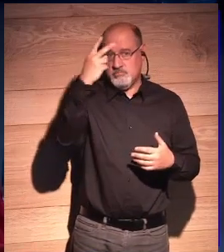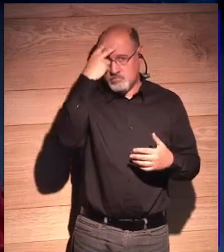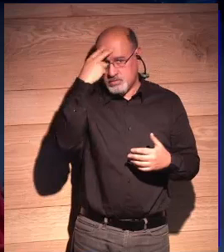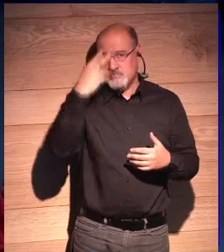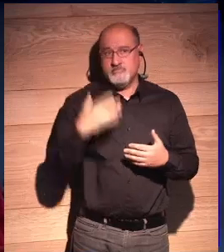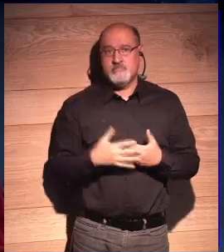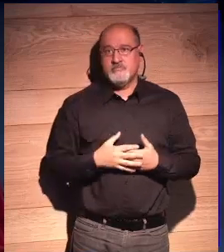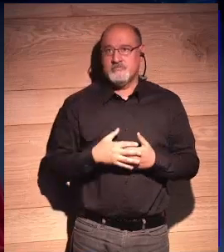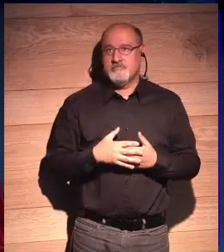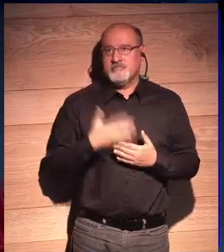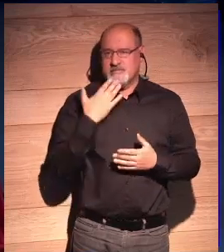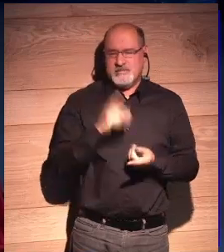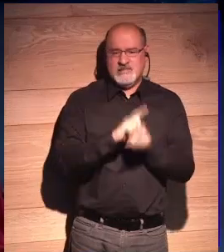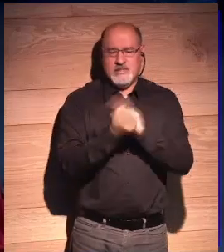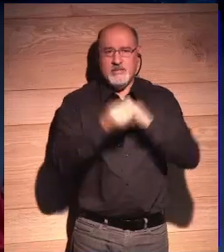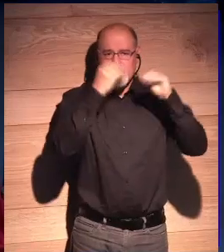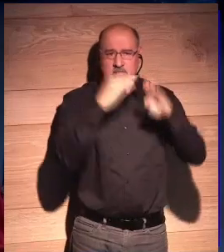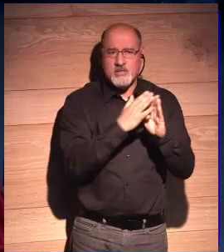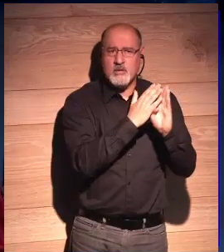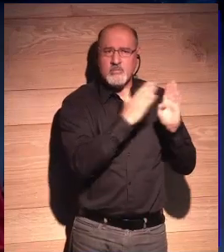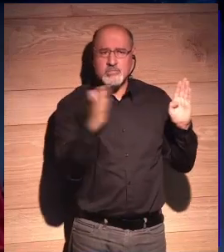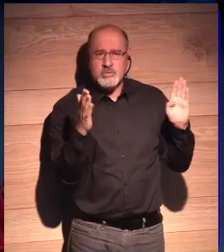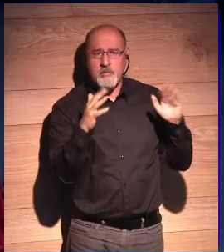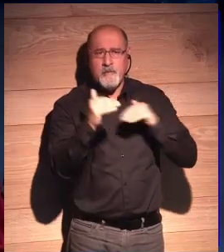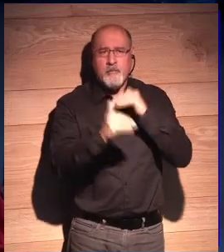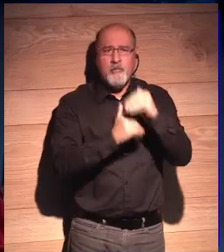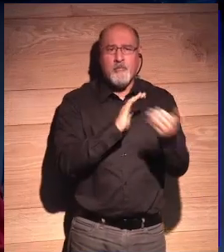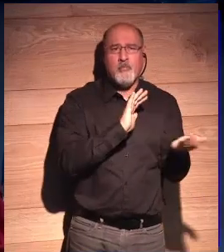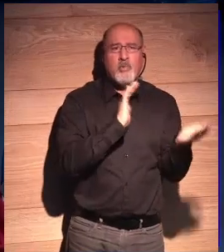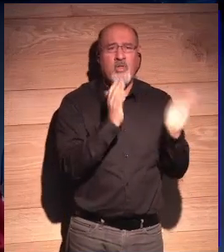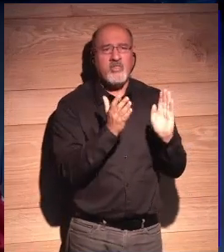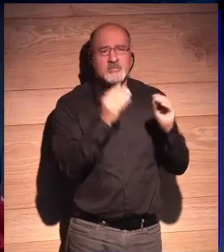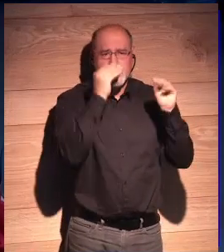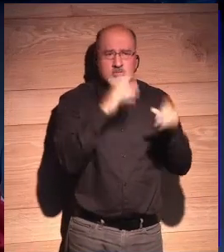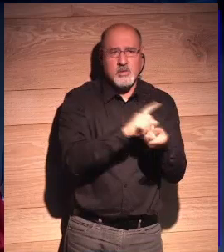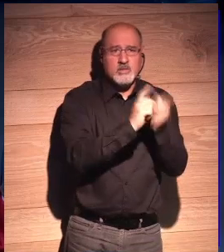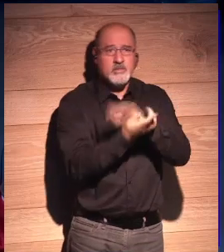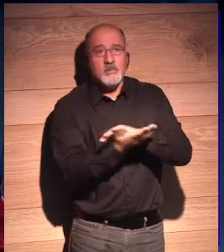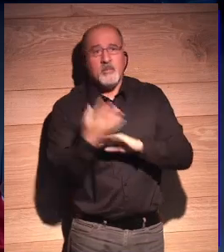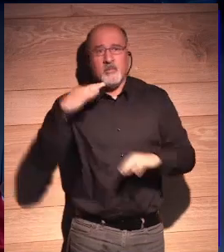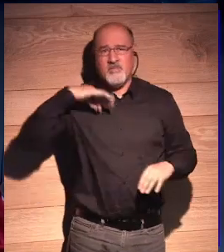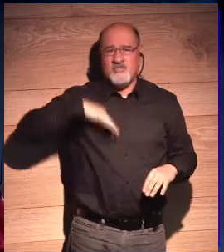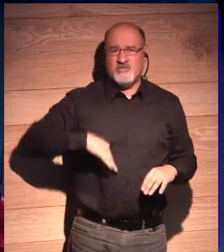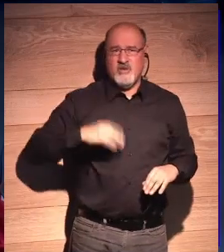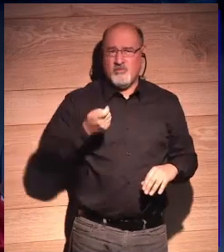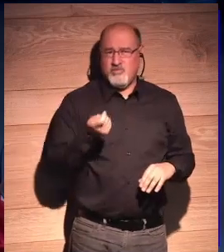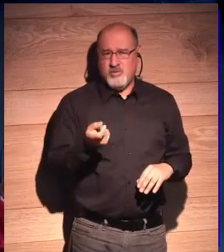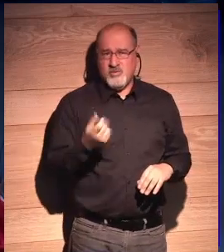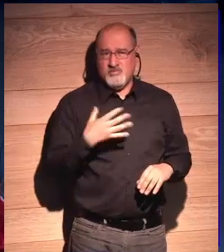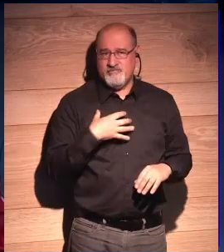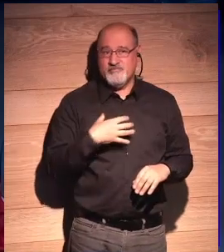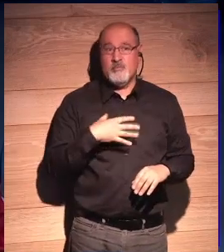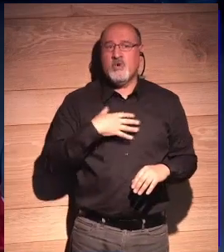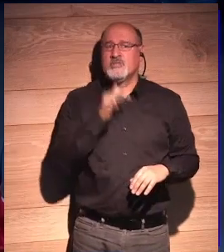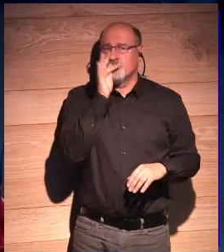changed the story in the middle of the process? It seems really unprofessional or something. So I just don't want to have any pressure. I don't